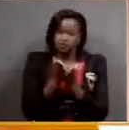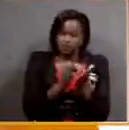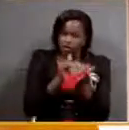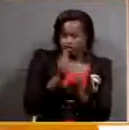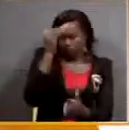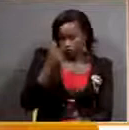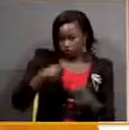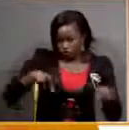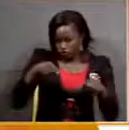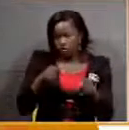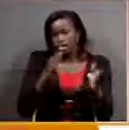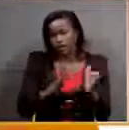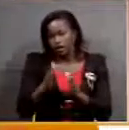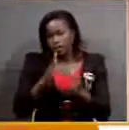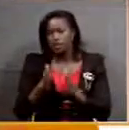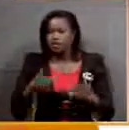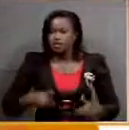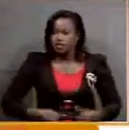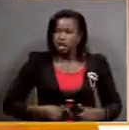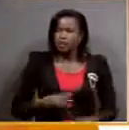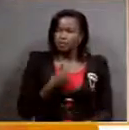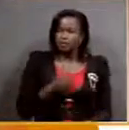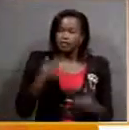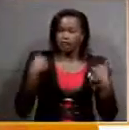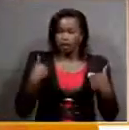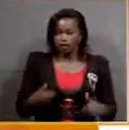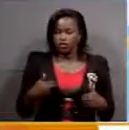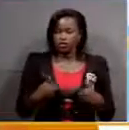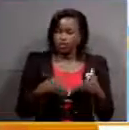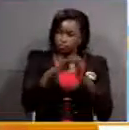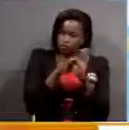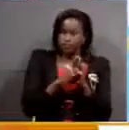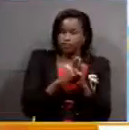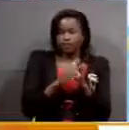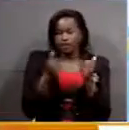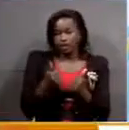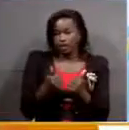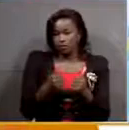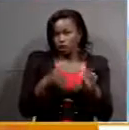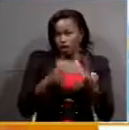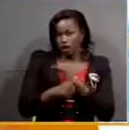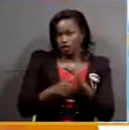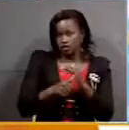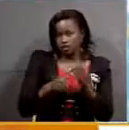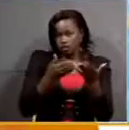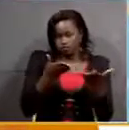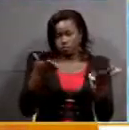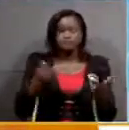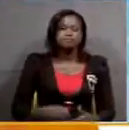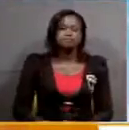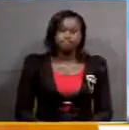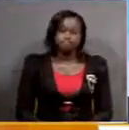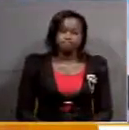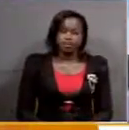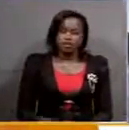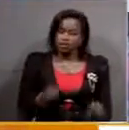Young Mothers Maternal and Child Health Forum at a health facility. The forum, under She Decides Movement, also equips young